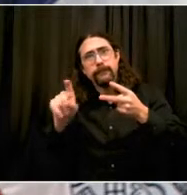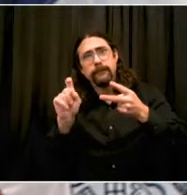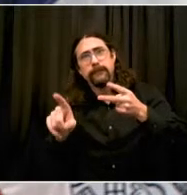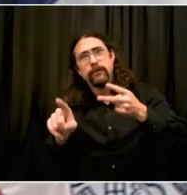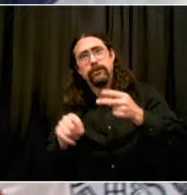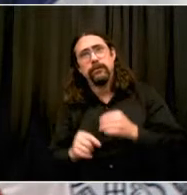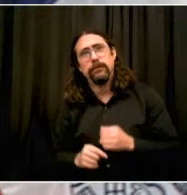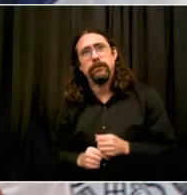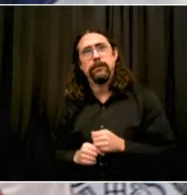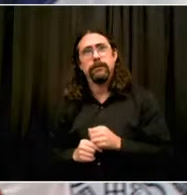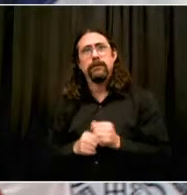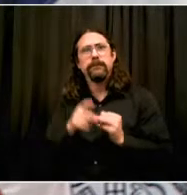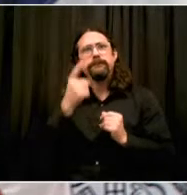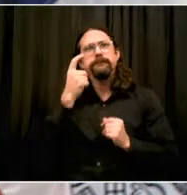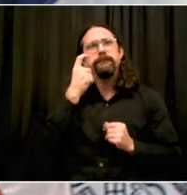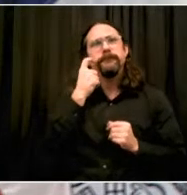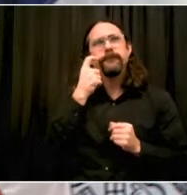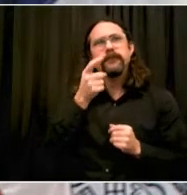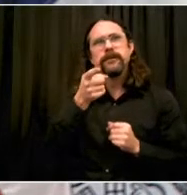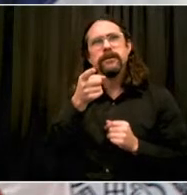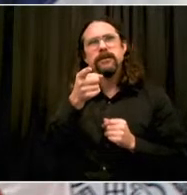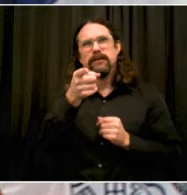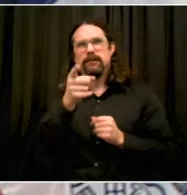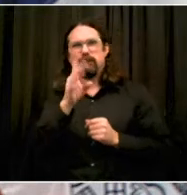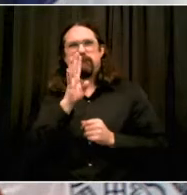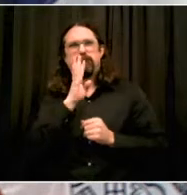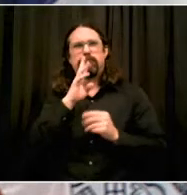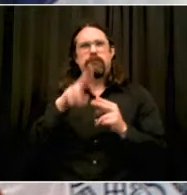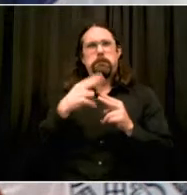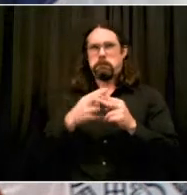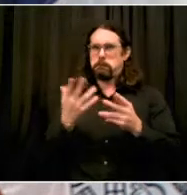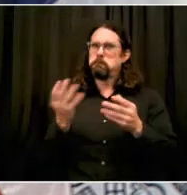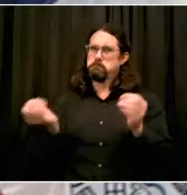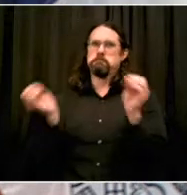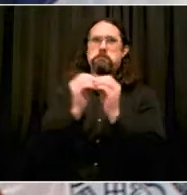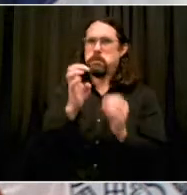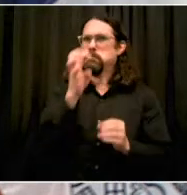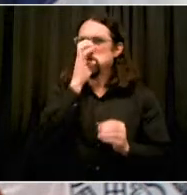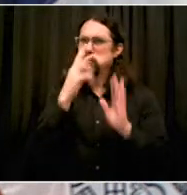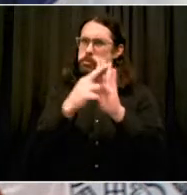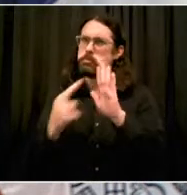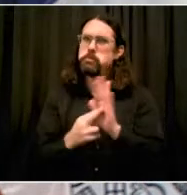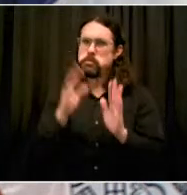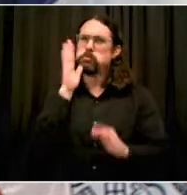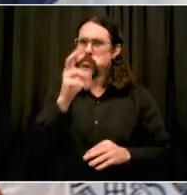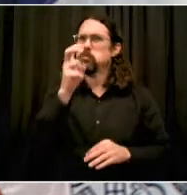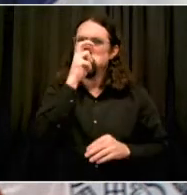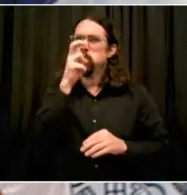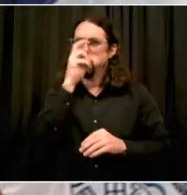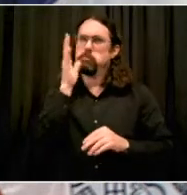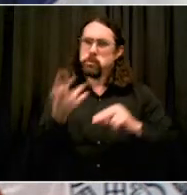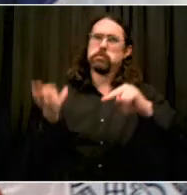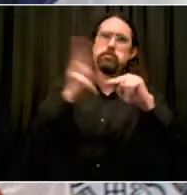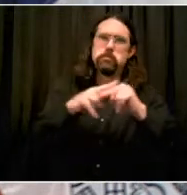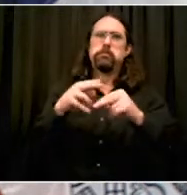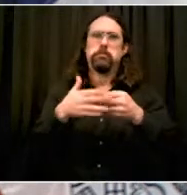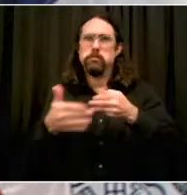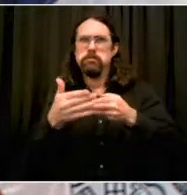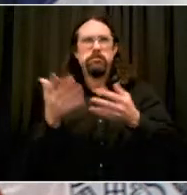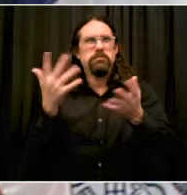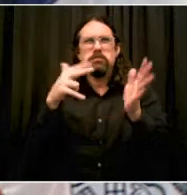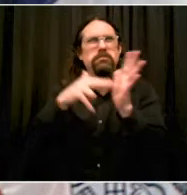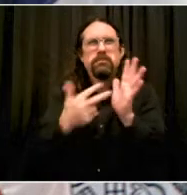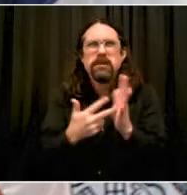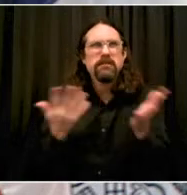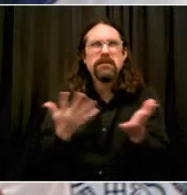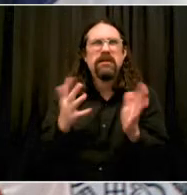than 3% for you to bring the schools back? Is that essentially what you're saying there? No, it is not that what I'm saying, to be clear. I appreciate the